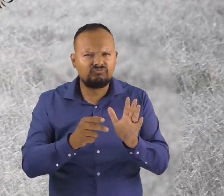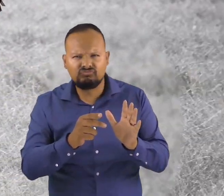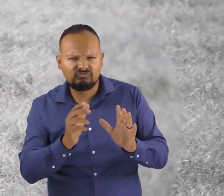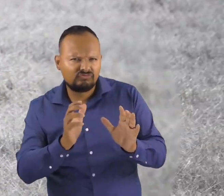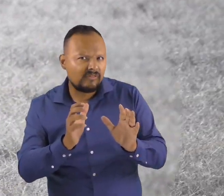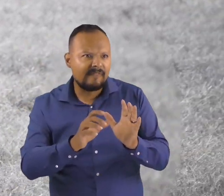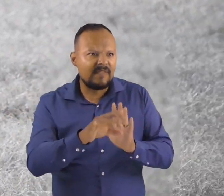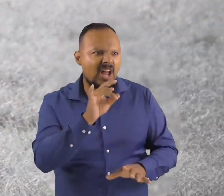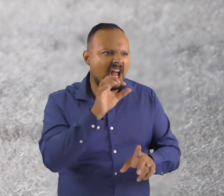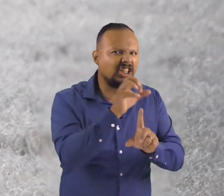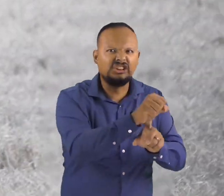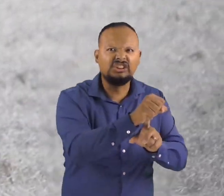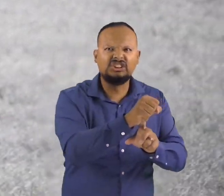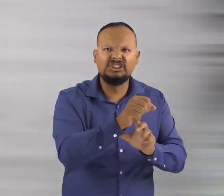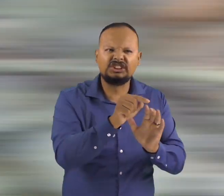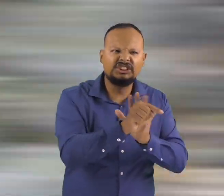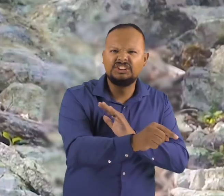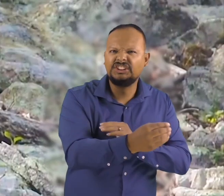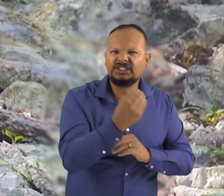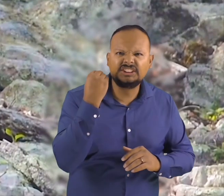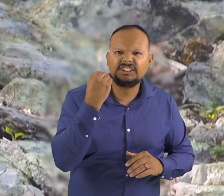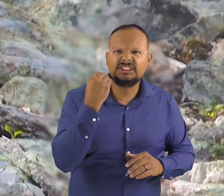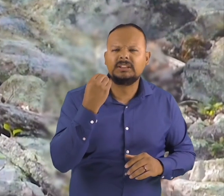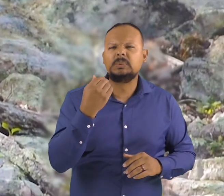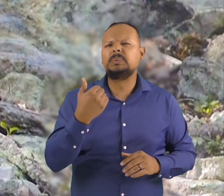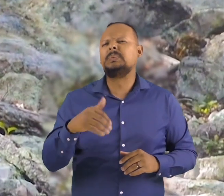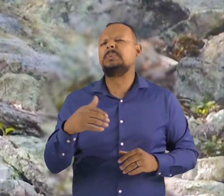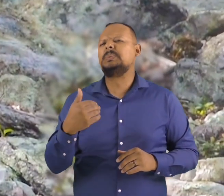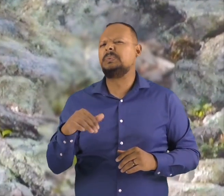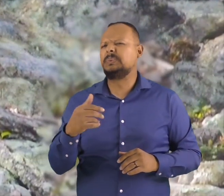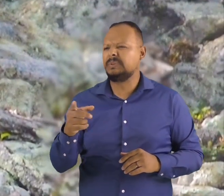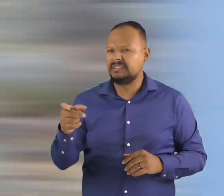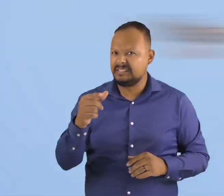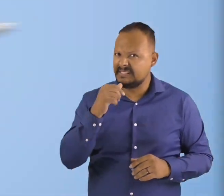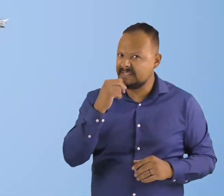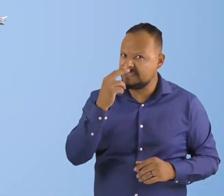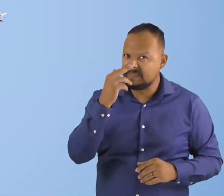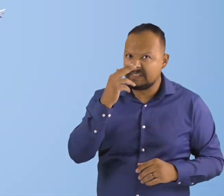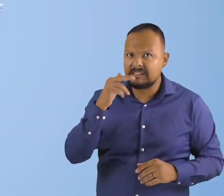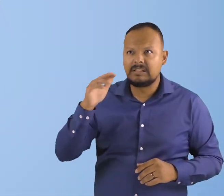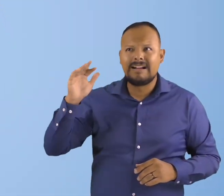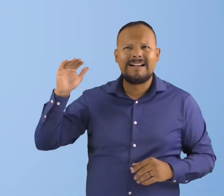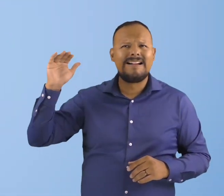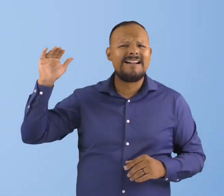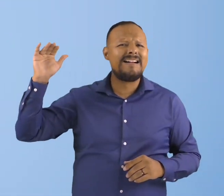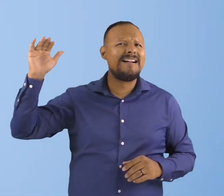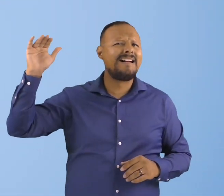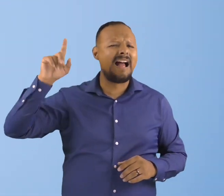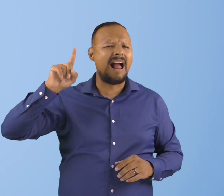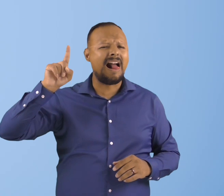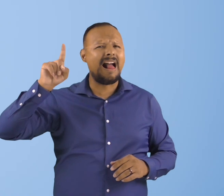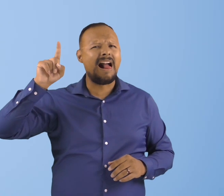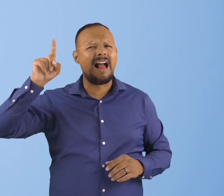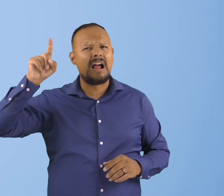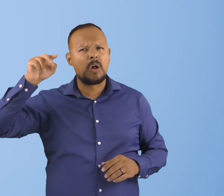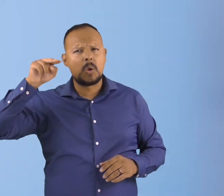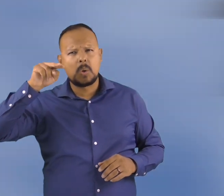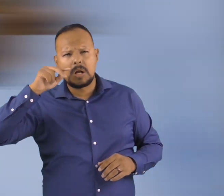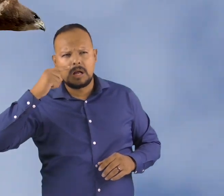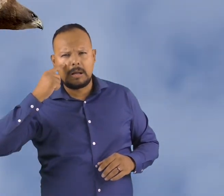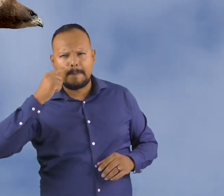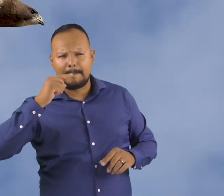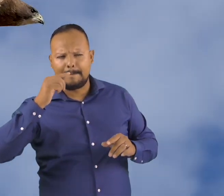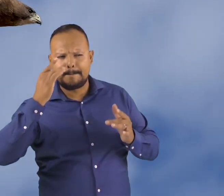hunt and kill animals for food. They are fierce hunters. They can see their prey from high up in the sky